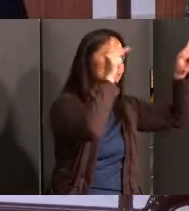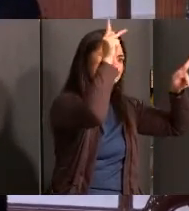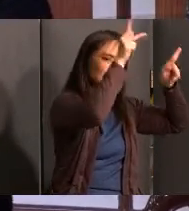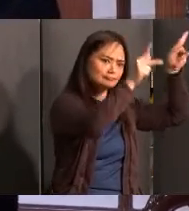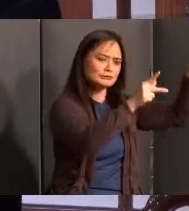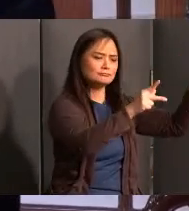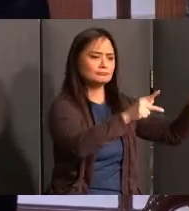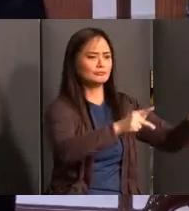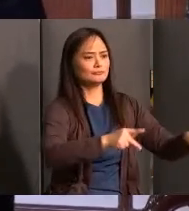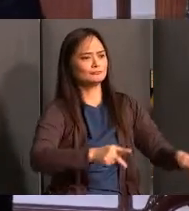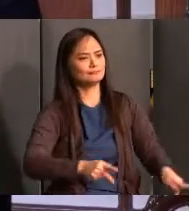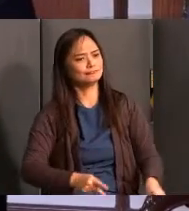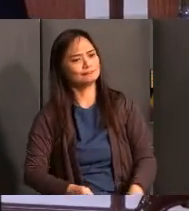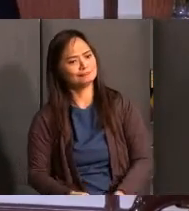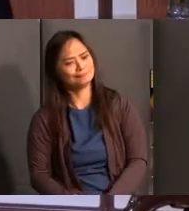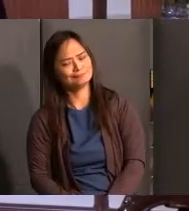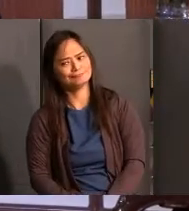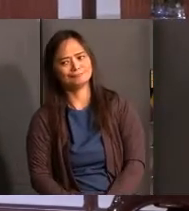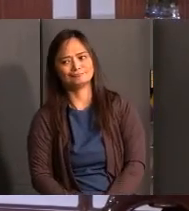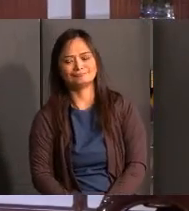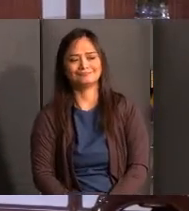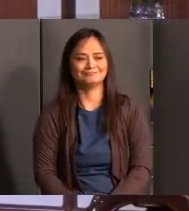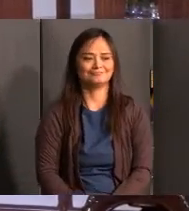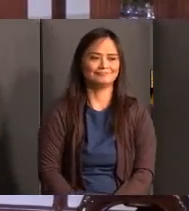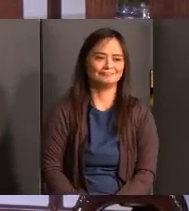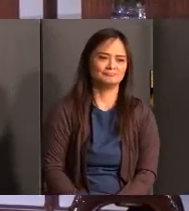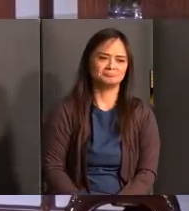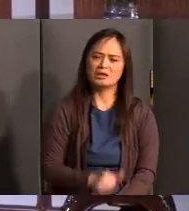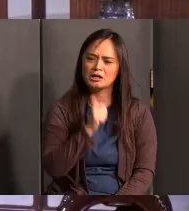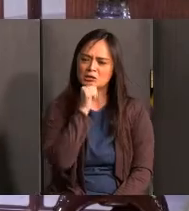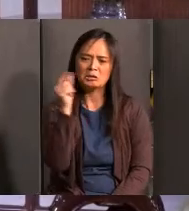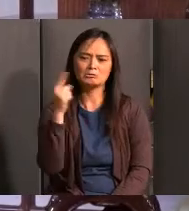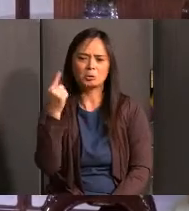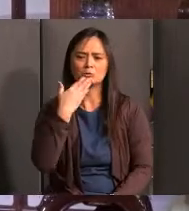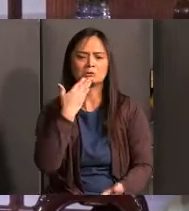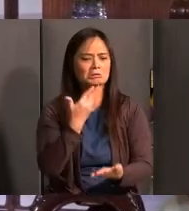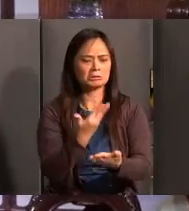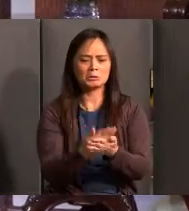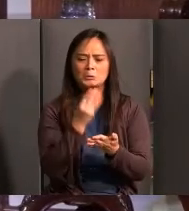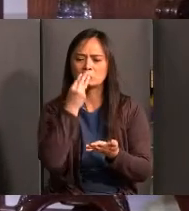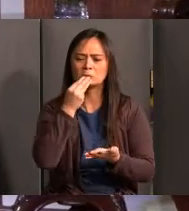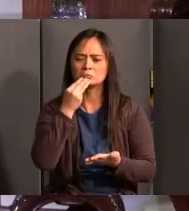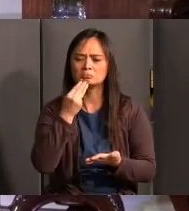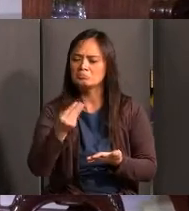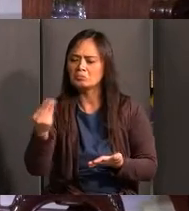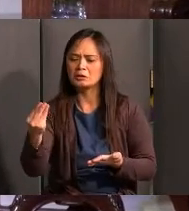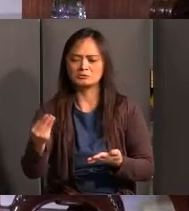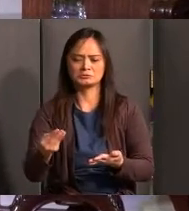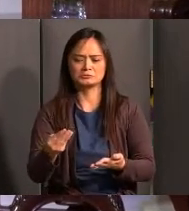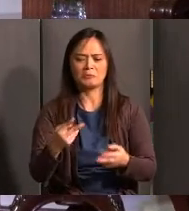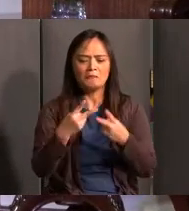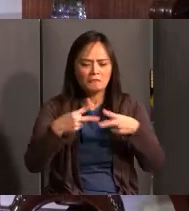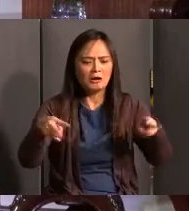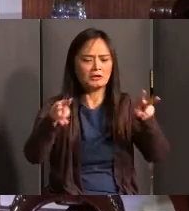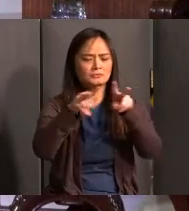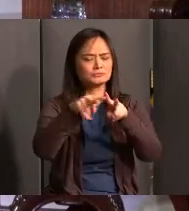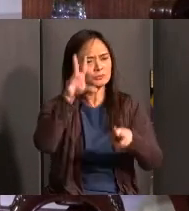usual. Hindi tayo pang good manners and right conduct lang. Pabalyos-balyos ka pa. Nasaan ang Panginoon?